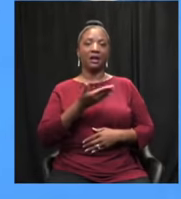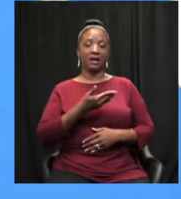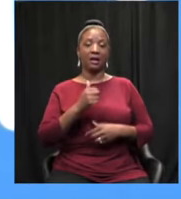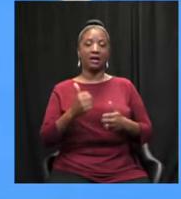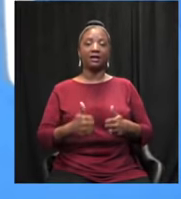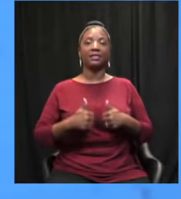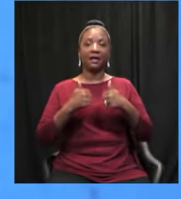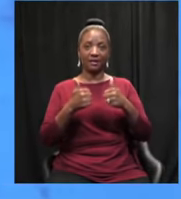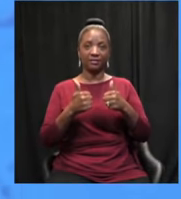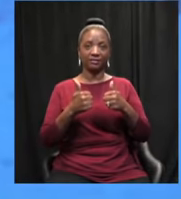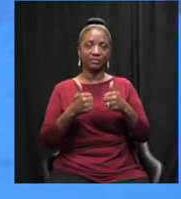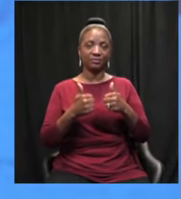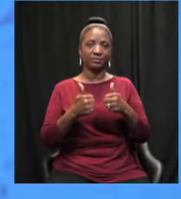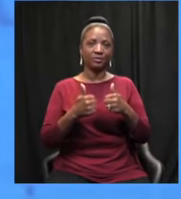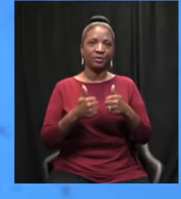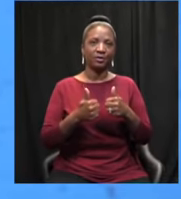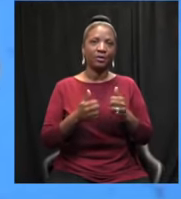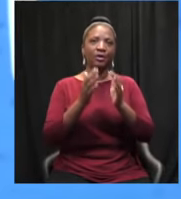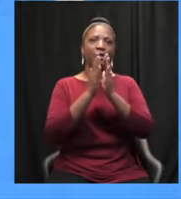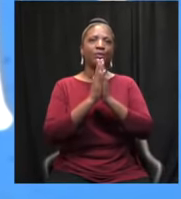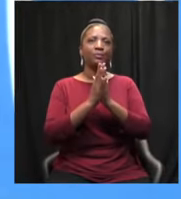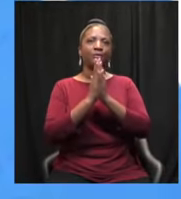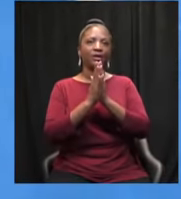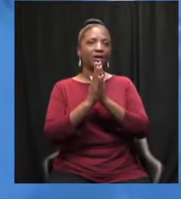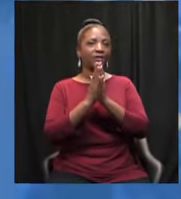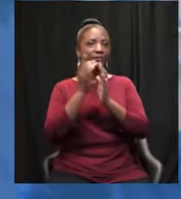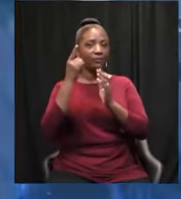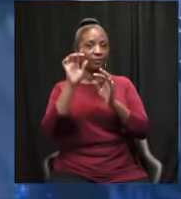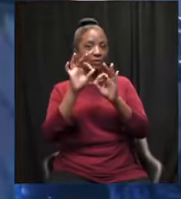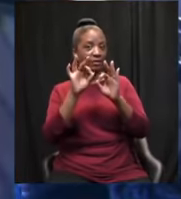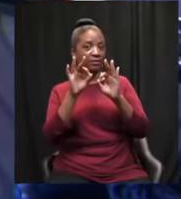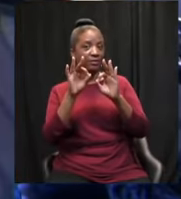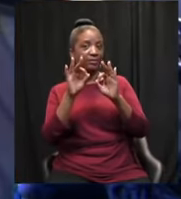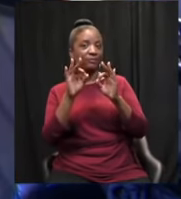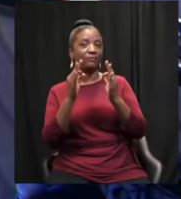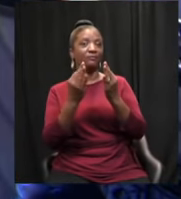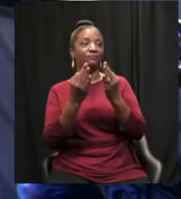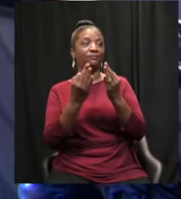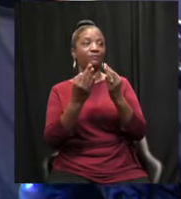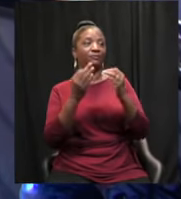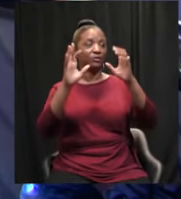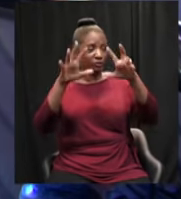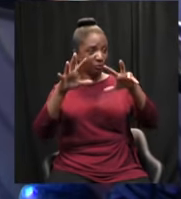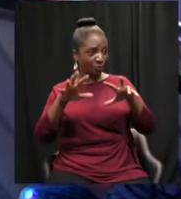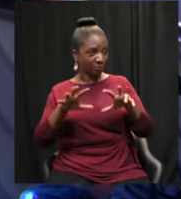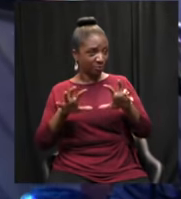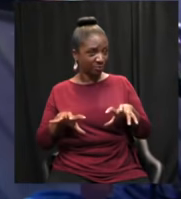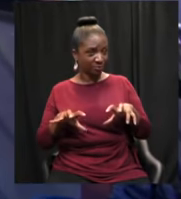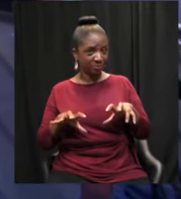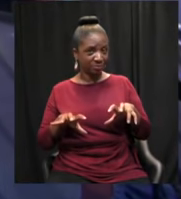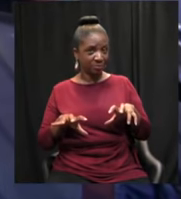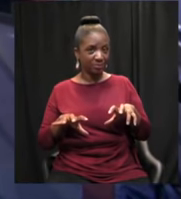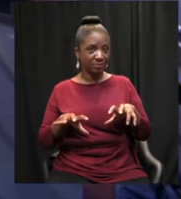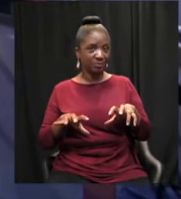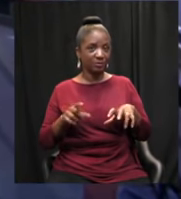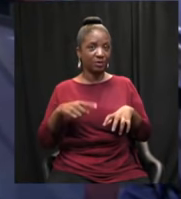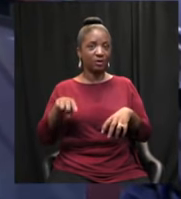storm. Pray for the storm. Pray for the storm that they're facing. Pray for those in medical space. Come on. Everybody's praying together.